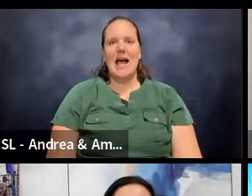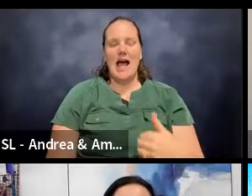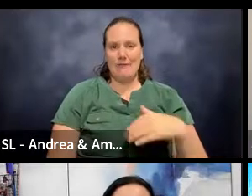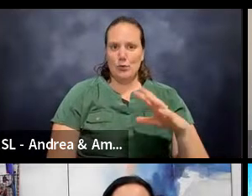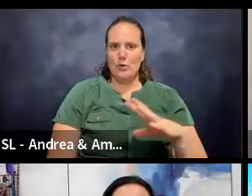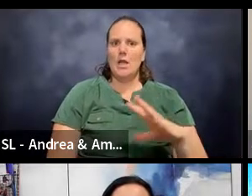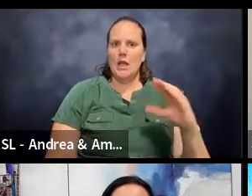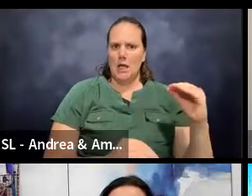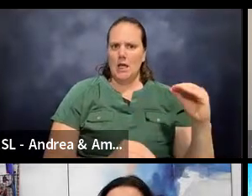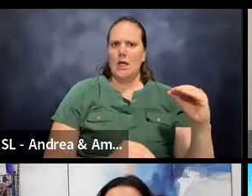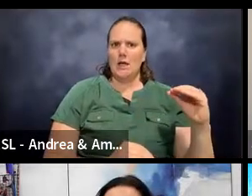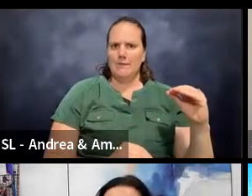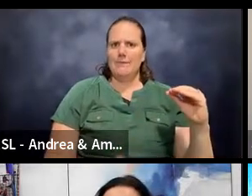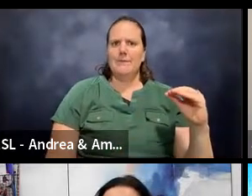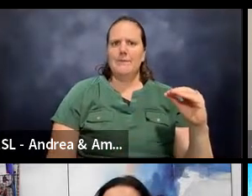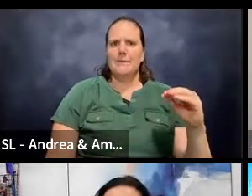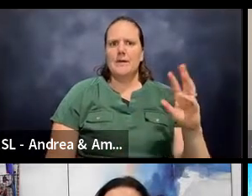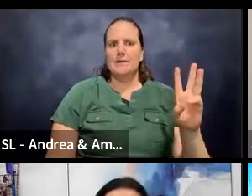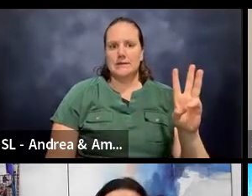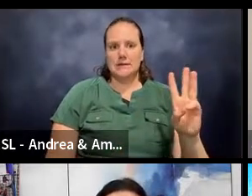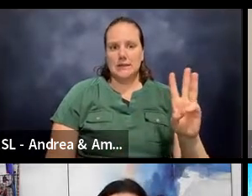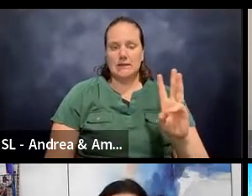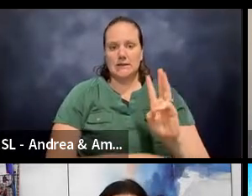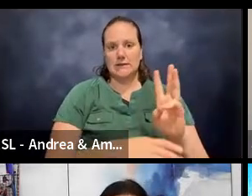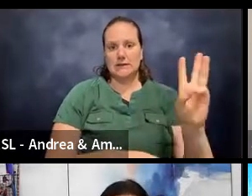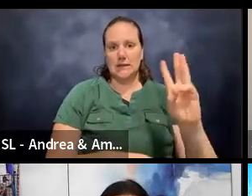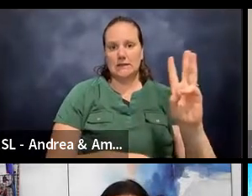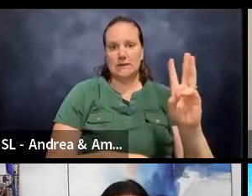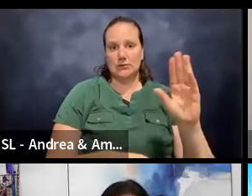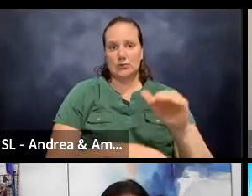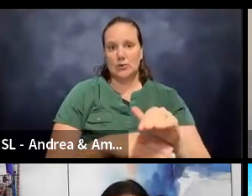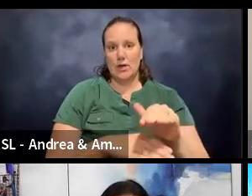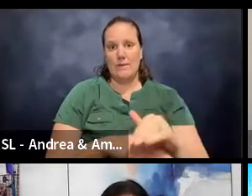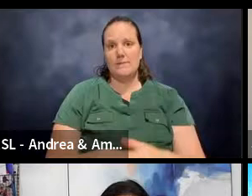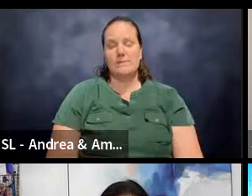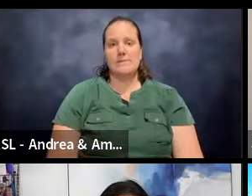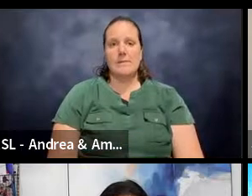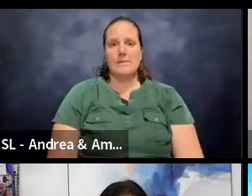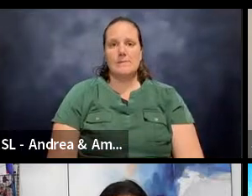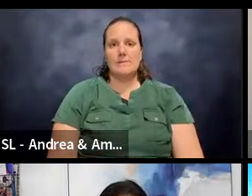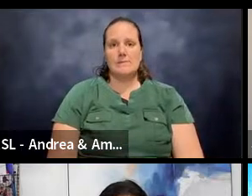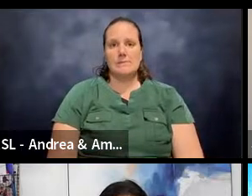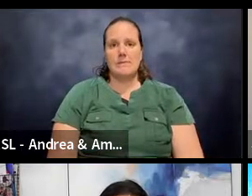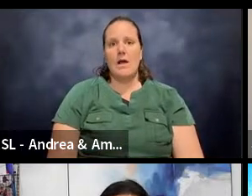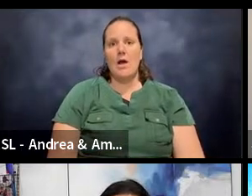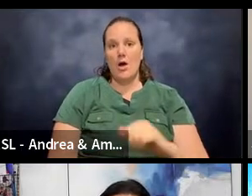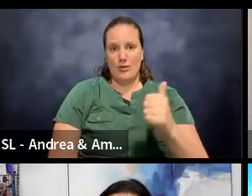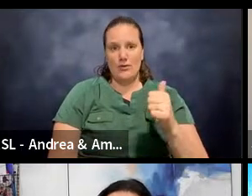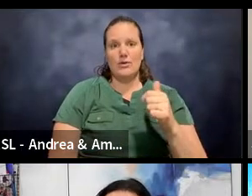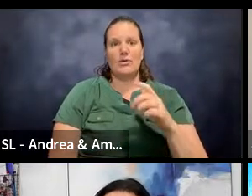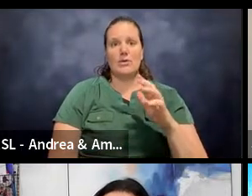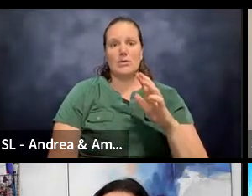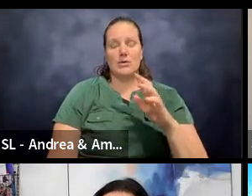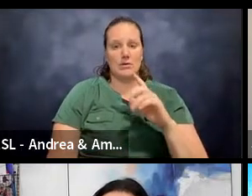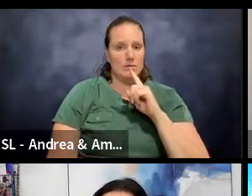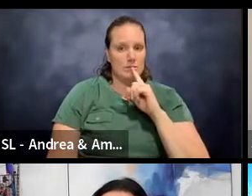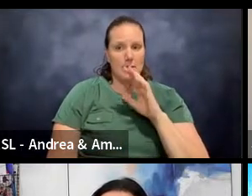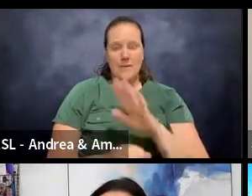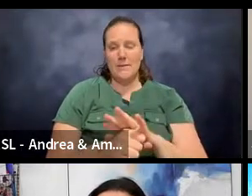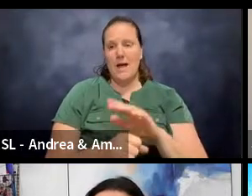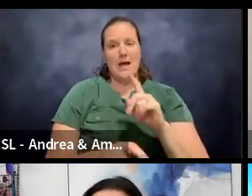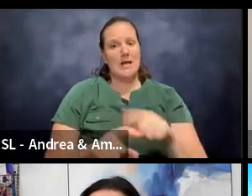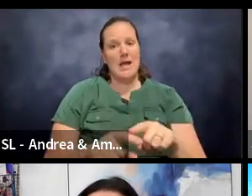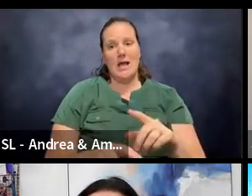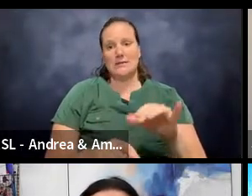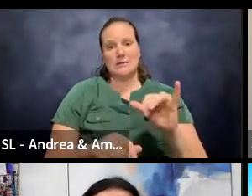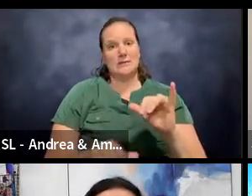leave at 6 o'clock this evening. I have another commitment that I cannot get out of.